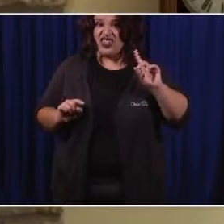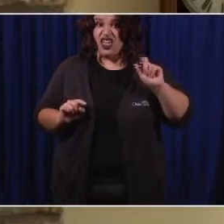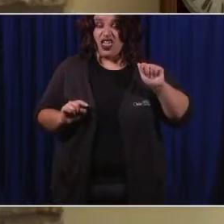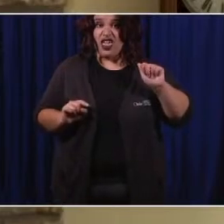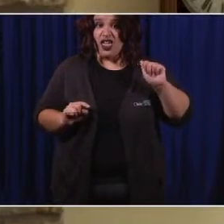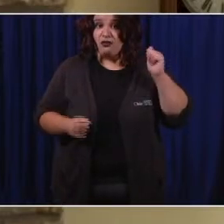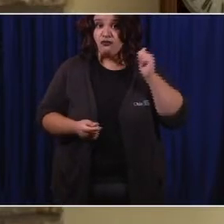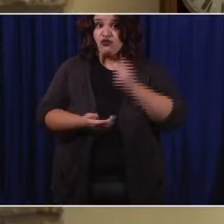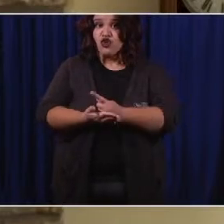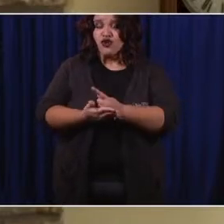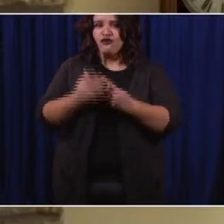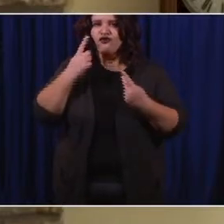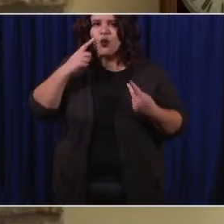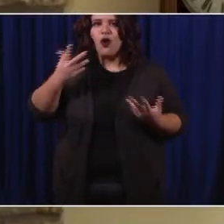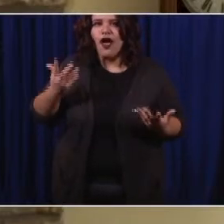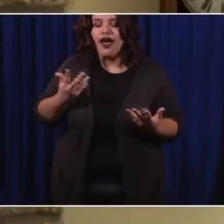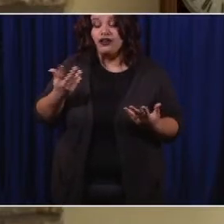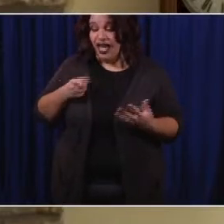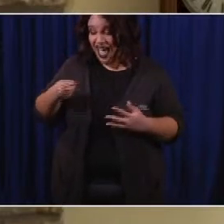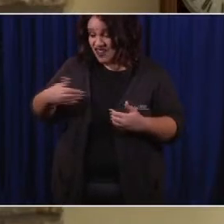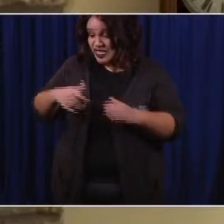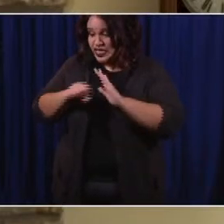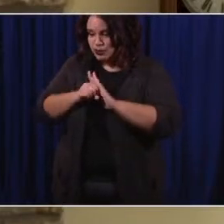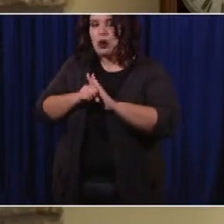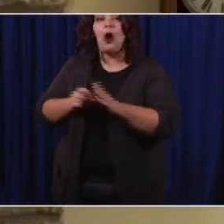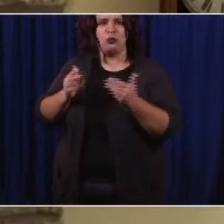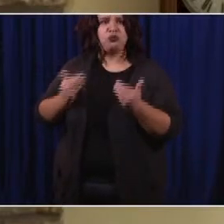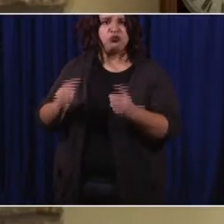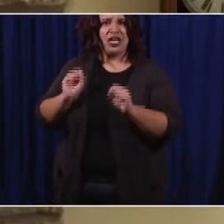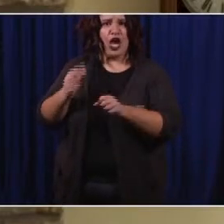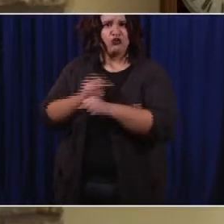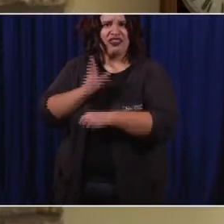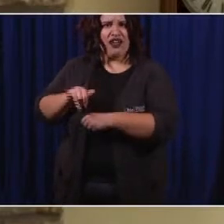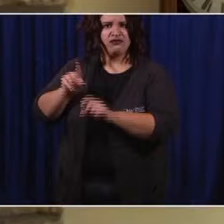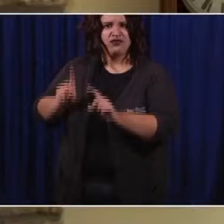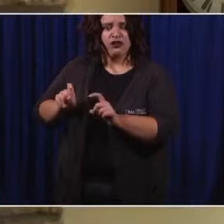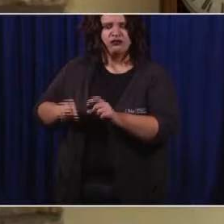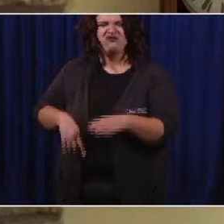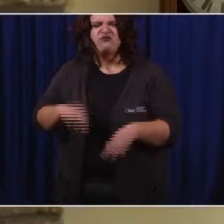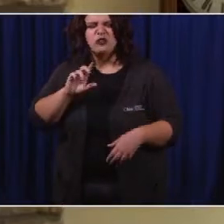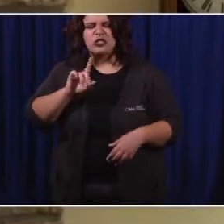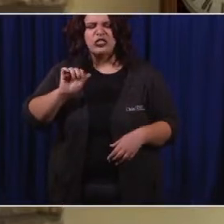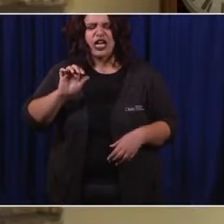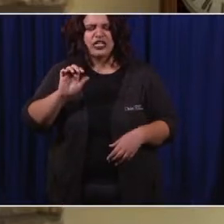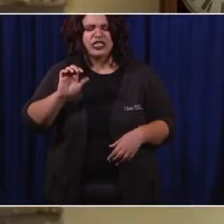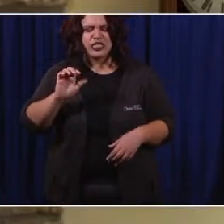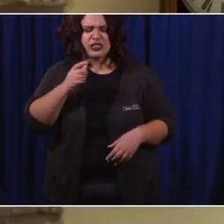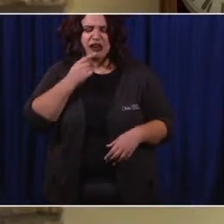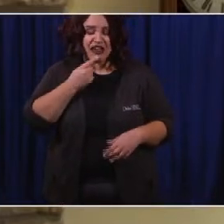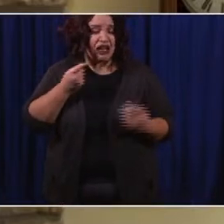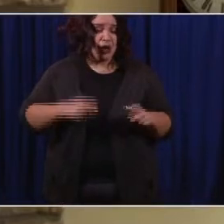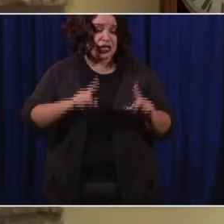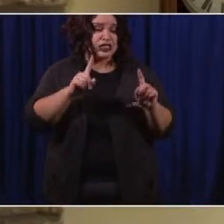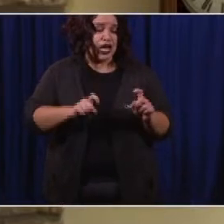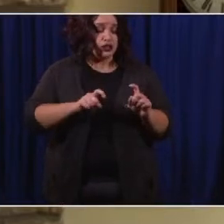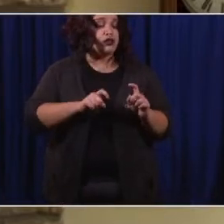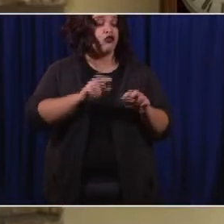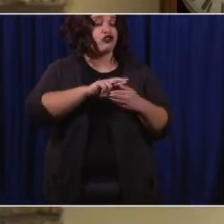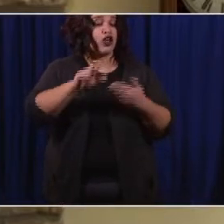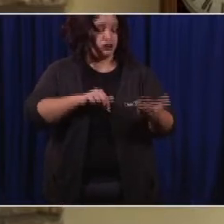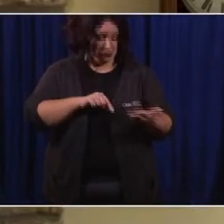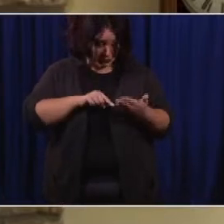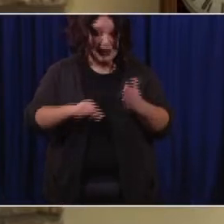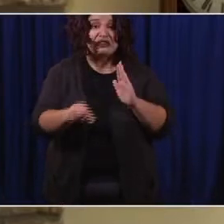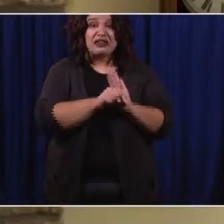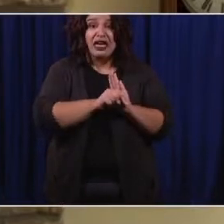people with symptoms. And the CDC has said several times that even if you get a negative test and you've been exposed, you should still